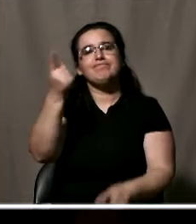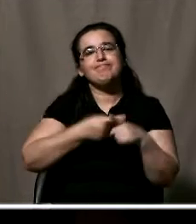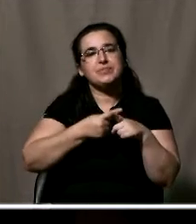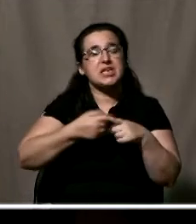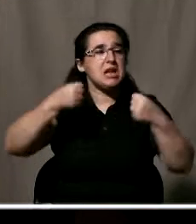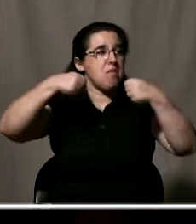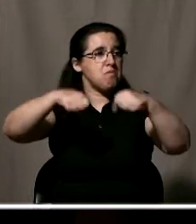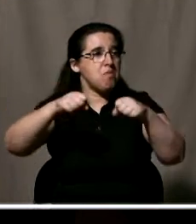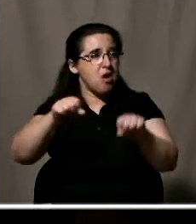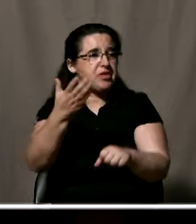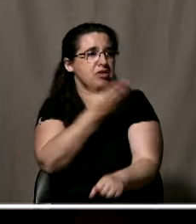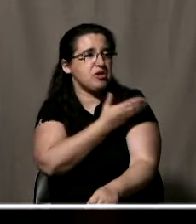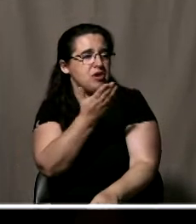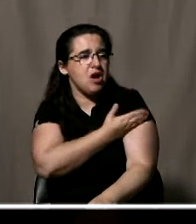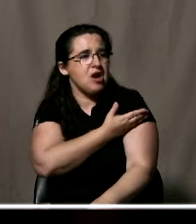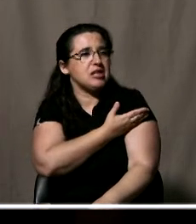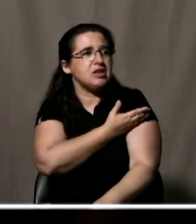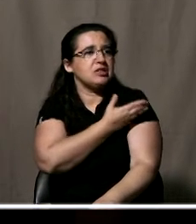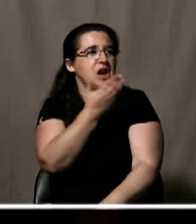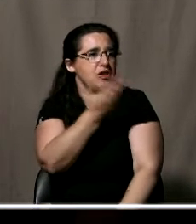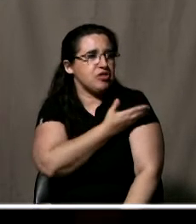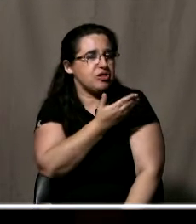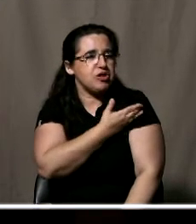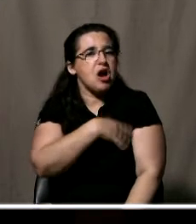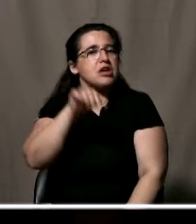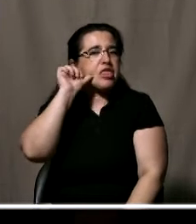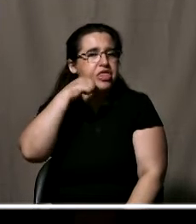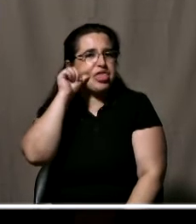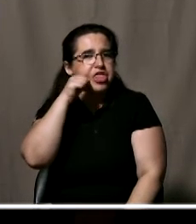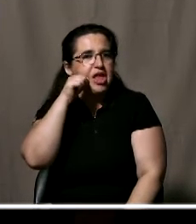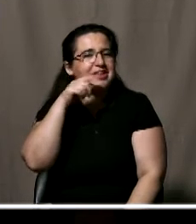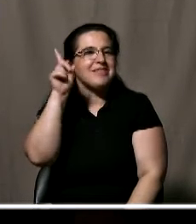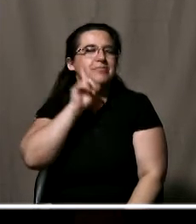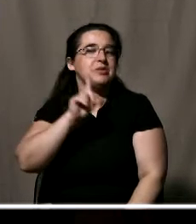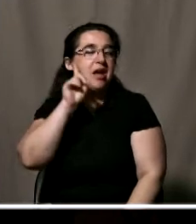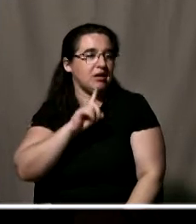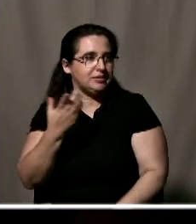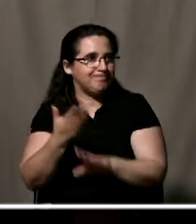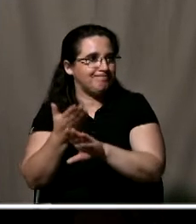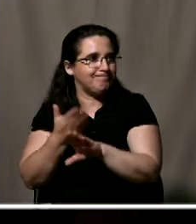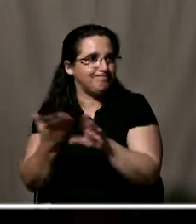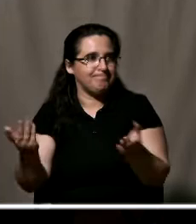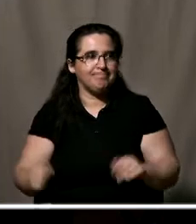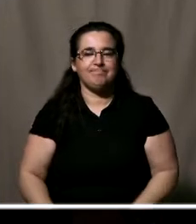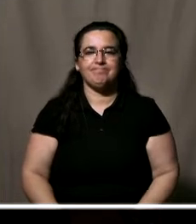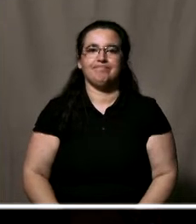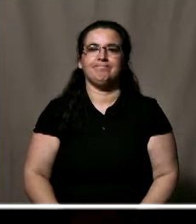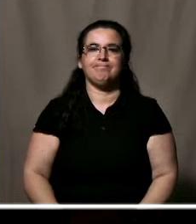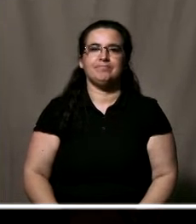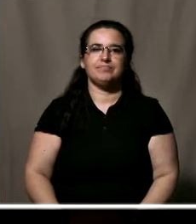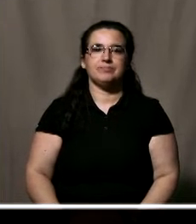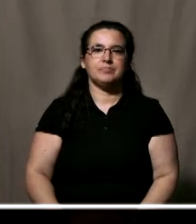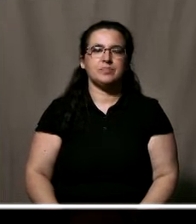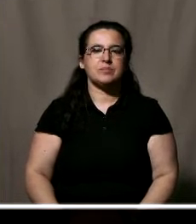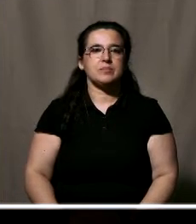motas, alcohol, em álcool, drugs, drogas and girls. E moças. He began living with a young woman that was not his wife.